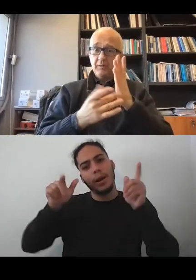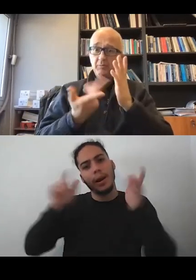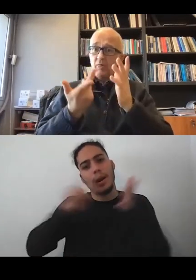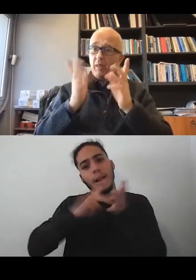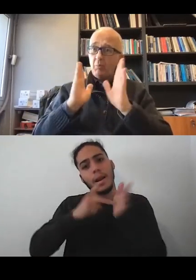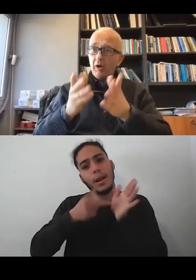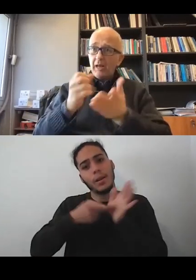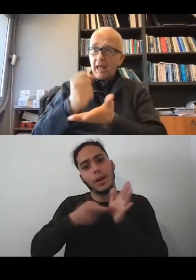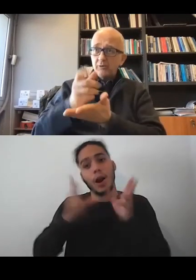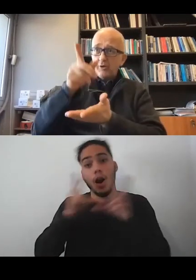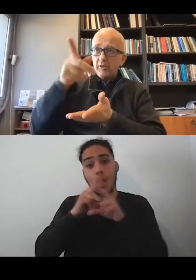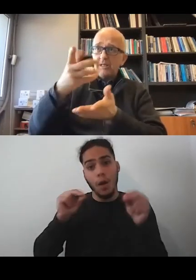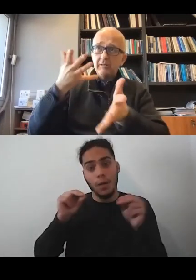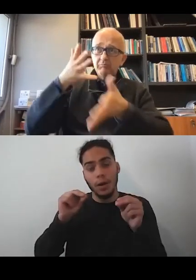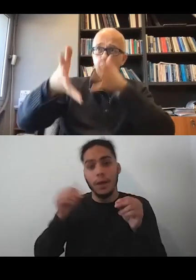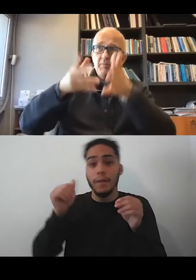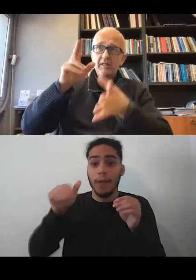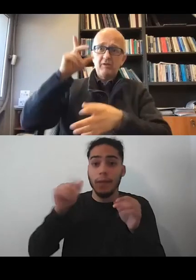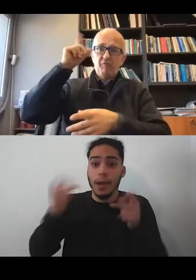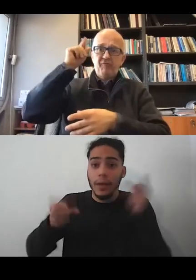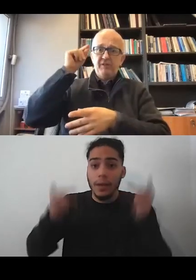student.